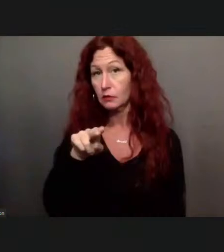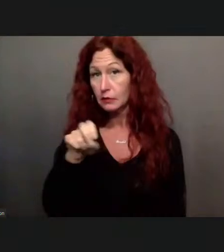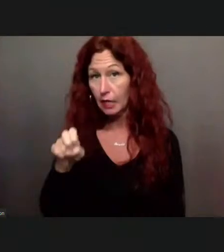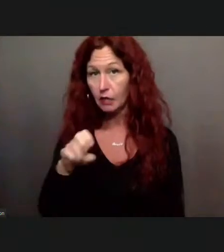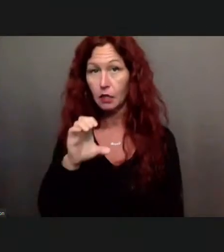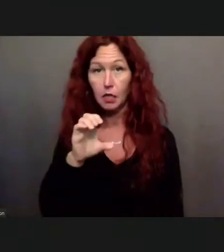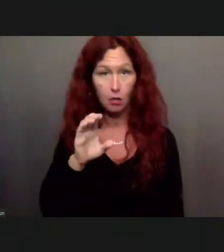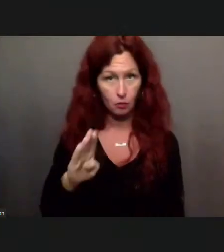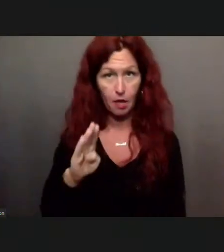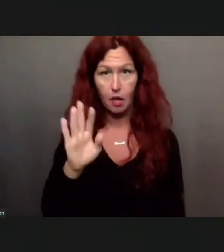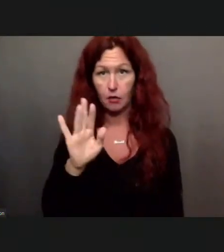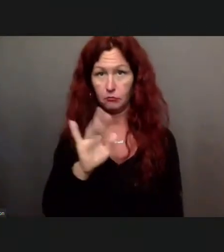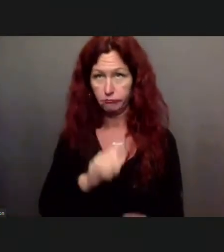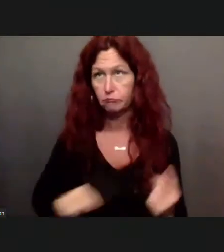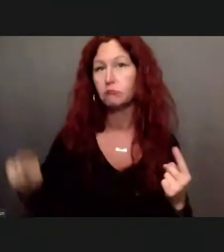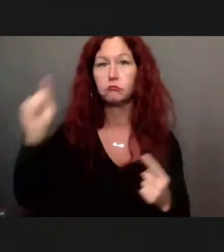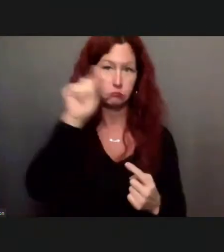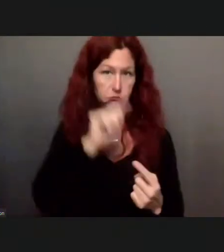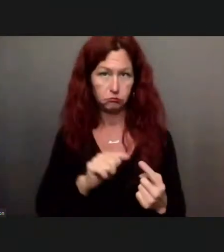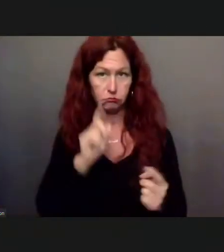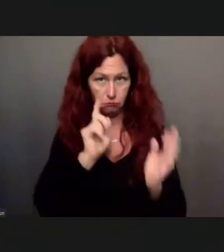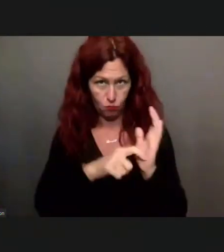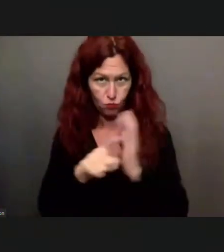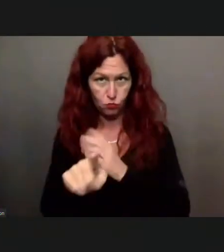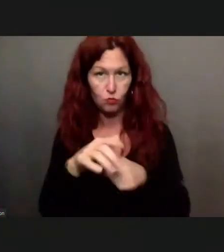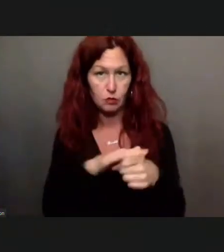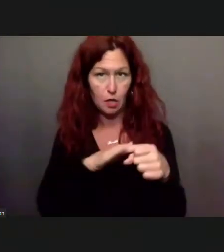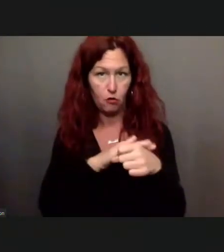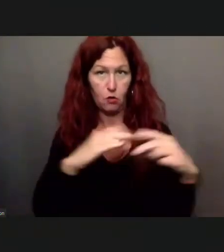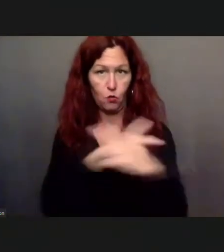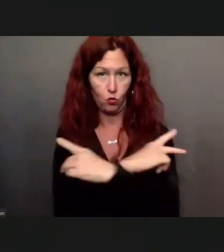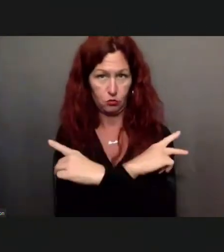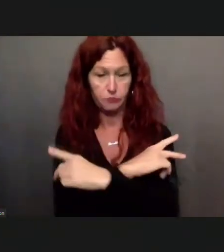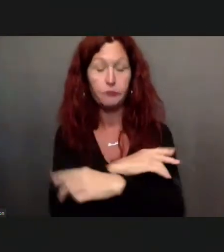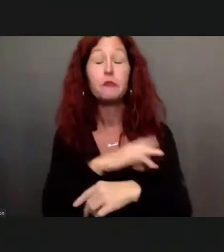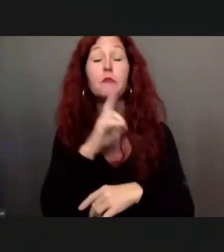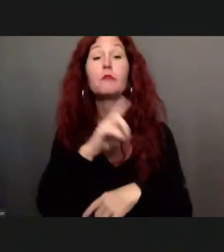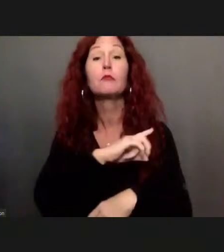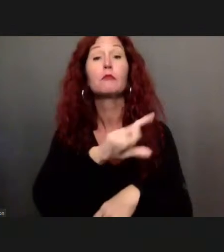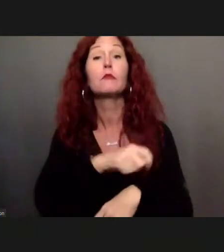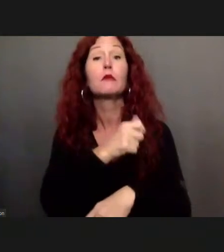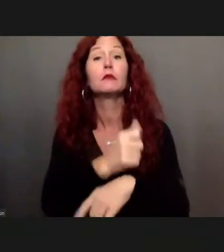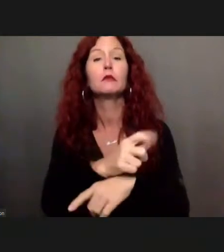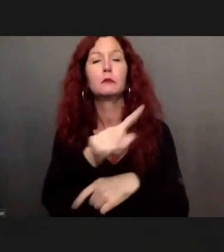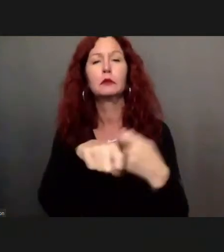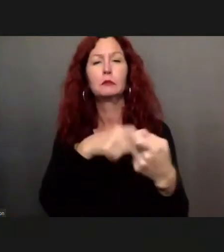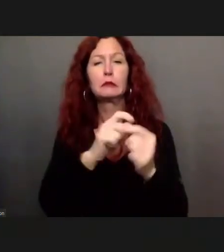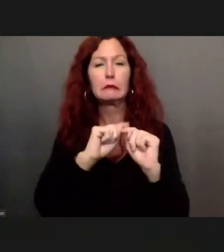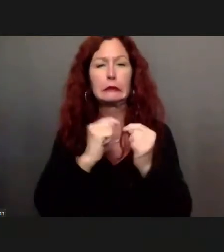Urban Response to Guideline Enforcement. The SURGE team will be going into neighborhoods